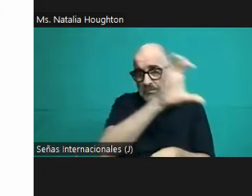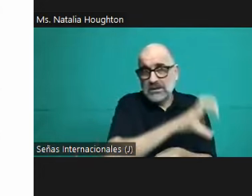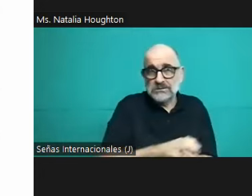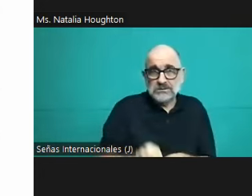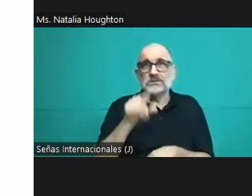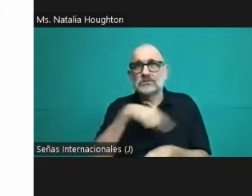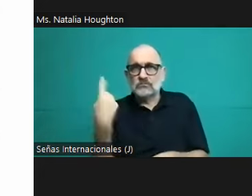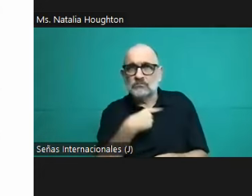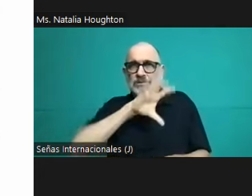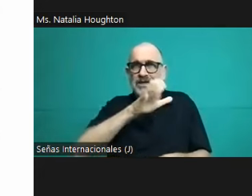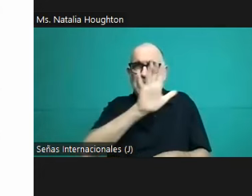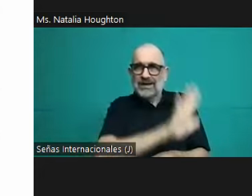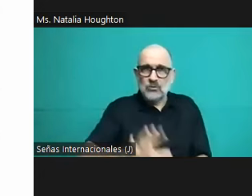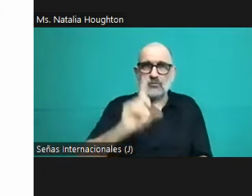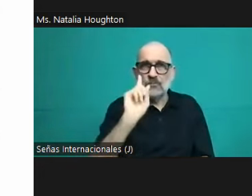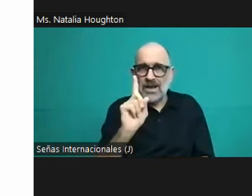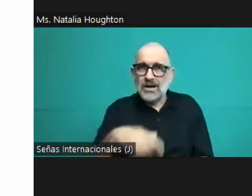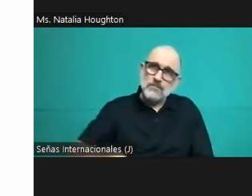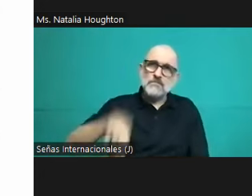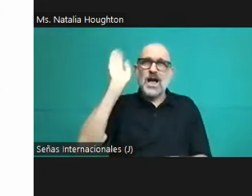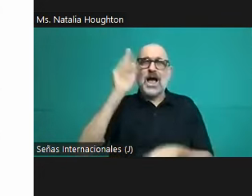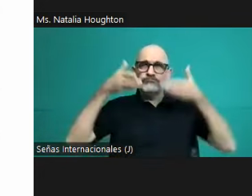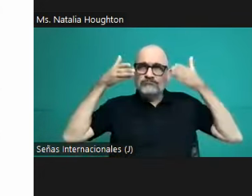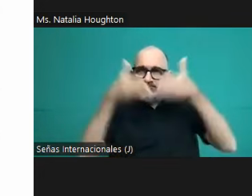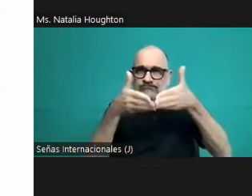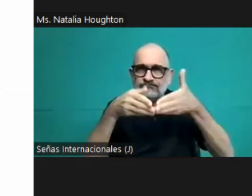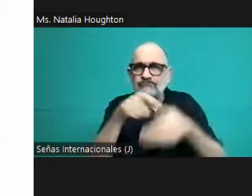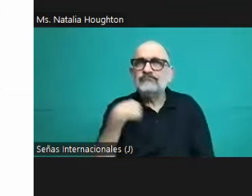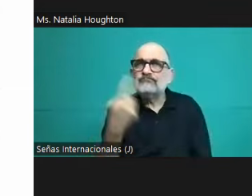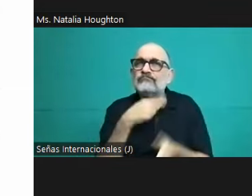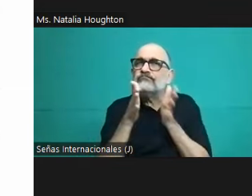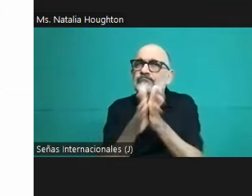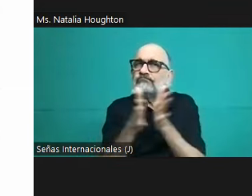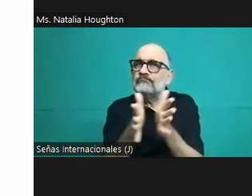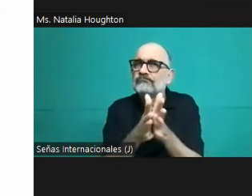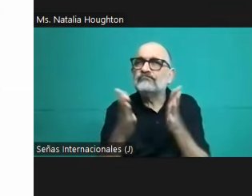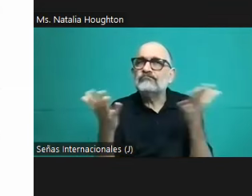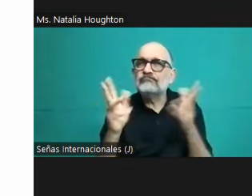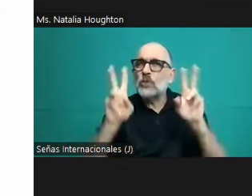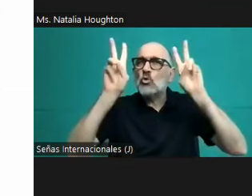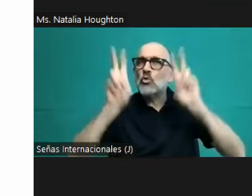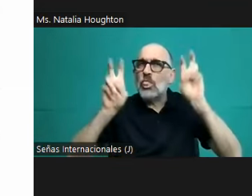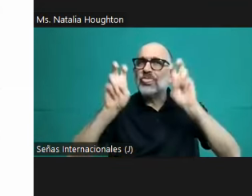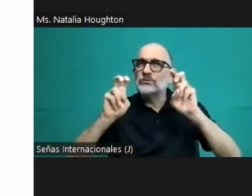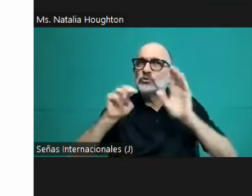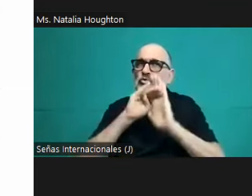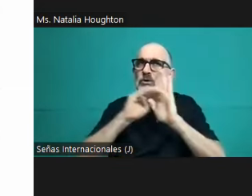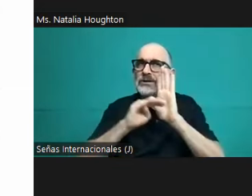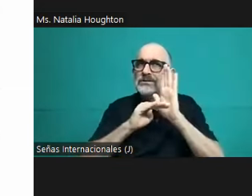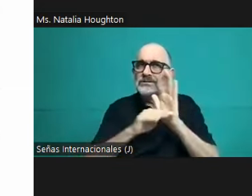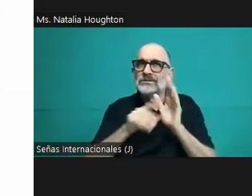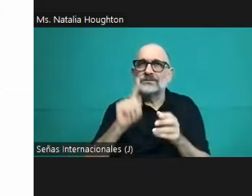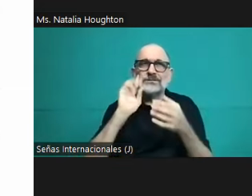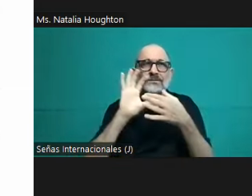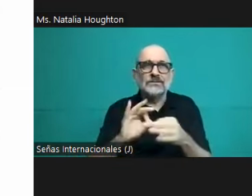in order to make this more precise, we're talking about conditions before the pandemic. In the year 2019, we